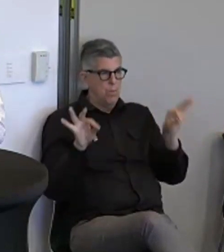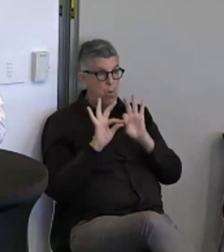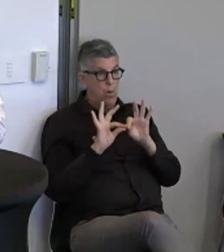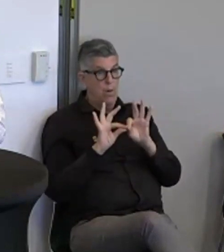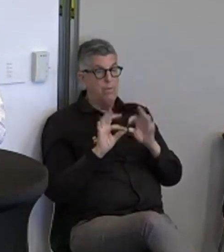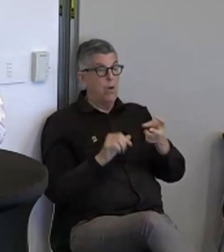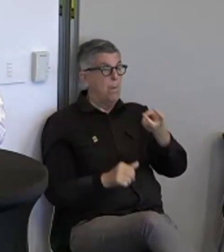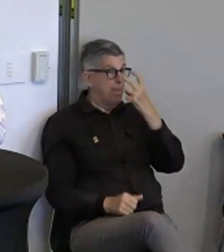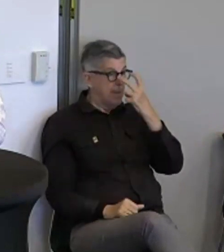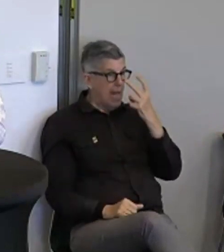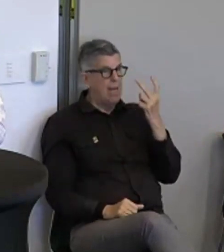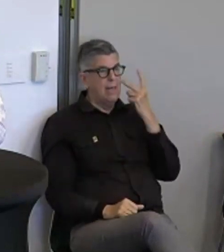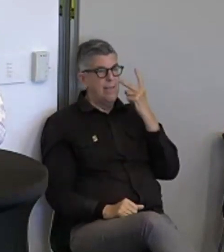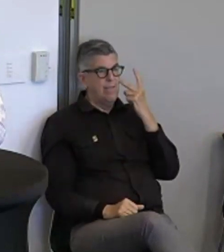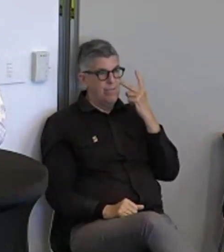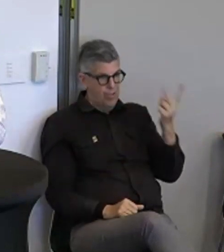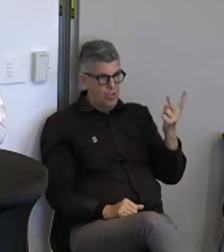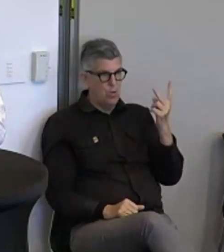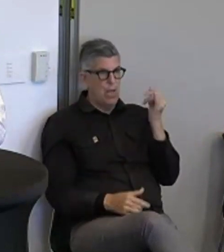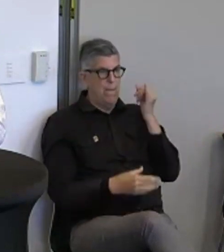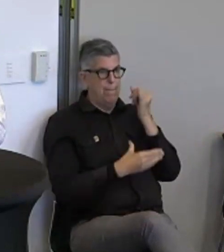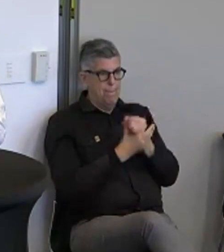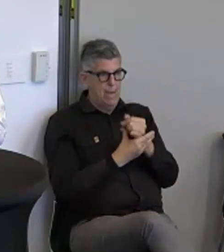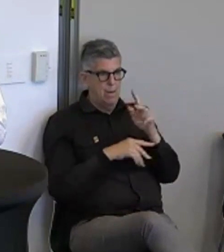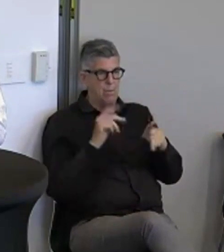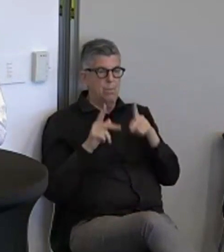impaired people really face as a